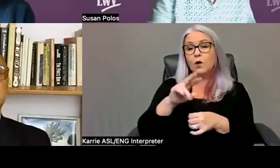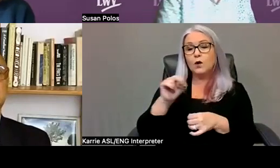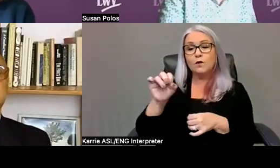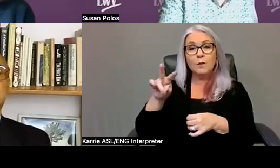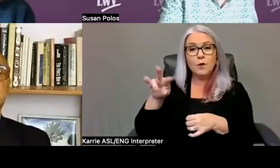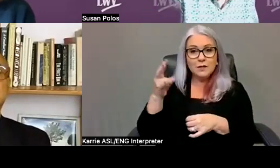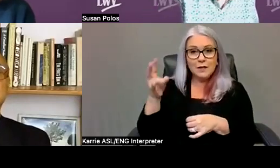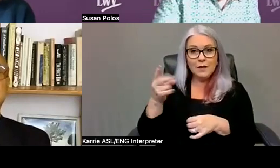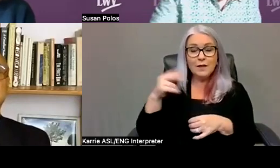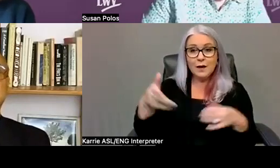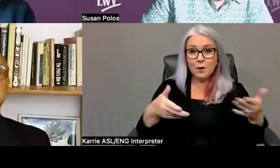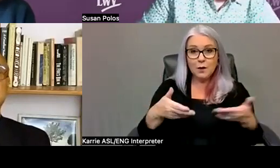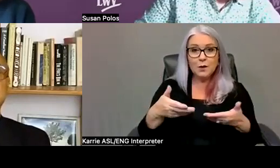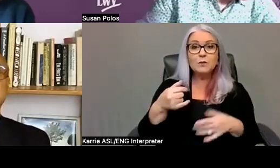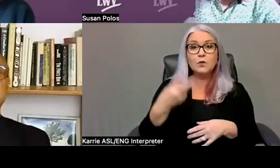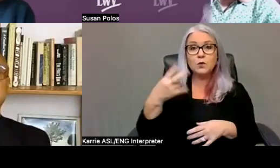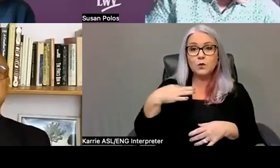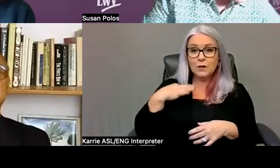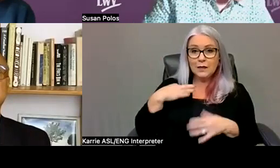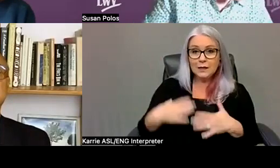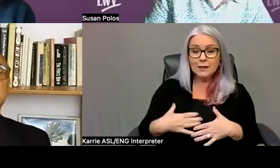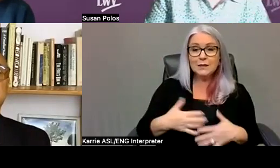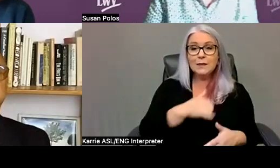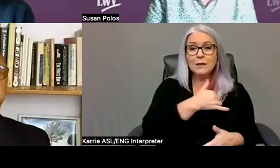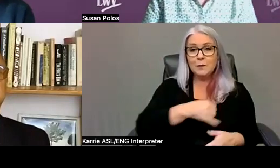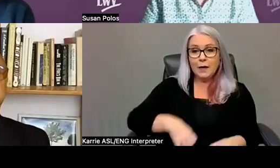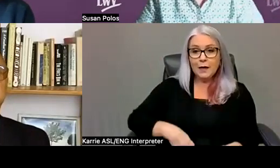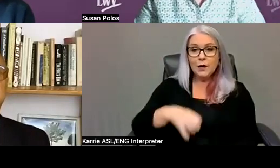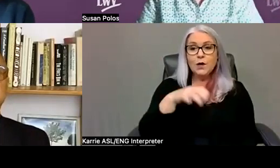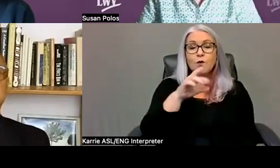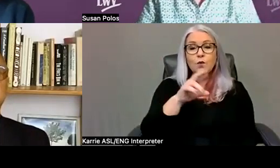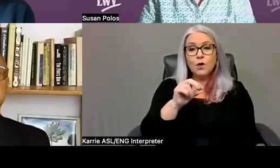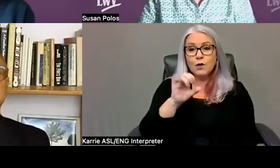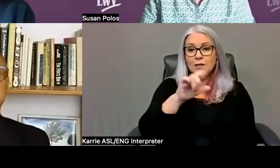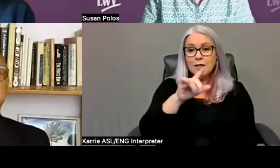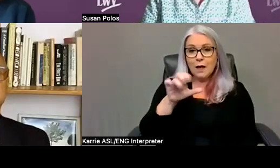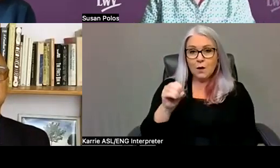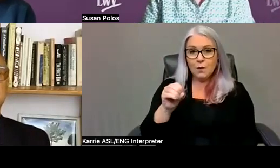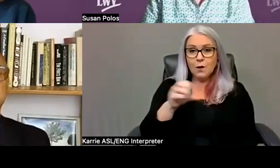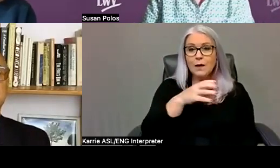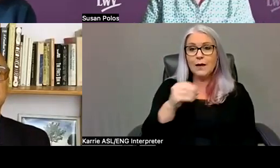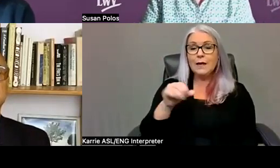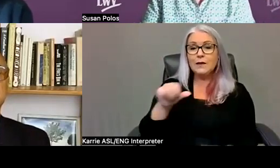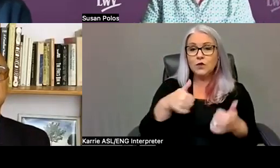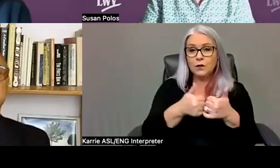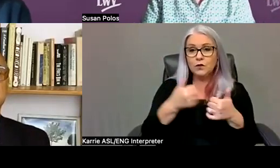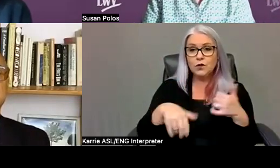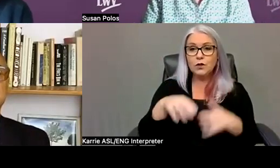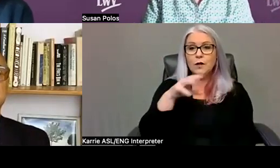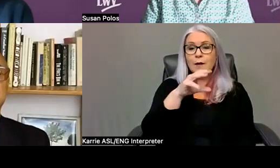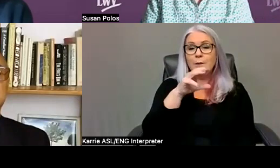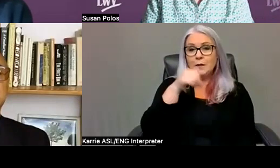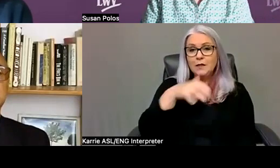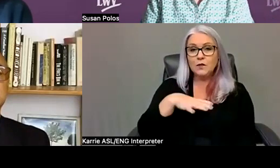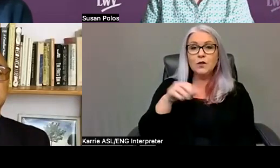two candidates appearing tonight, Incumbent Mayor Vincent Rossillo and Challenger Edmond Manley III.